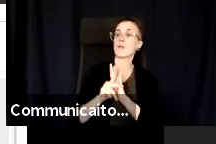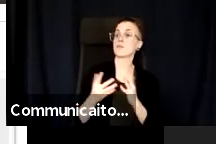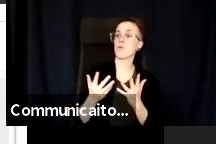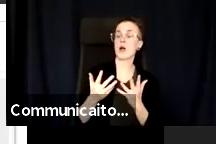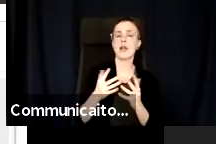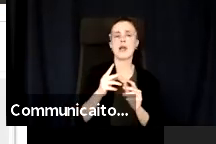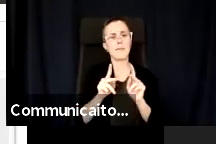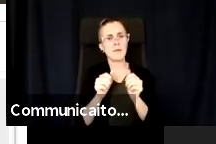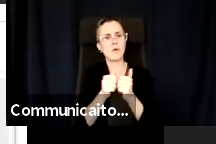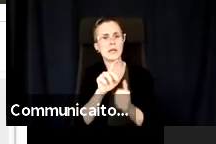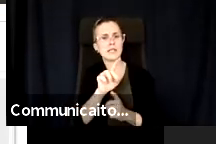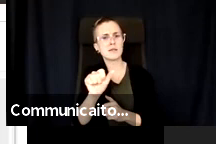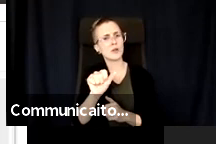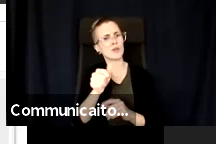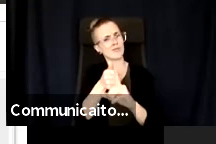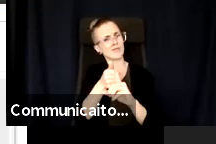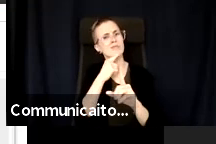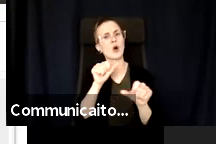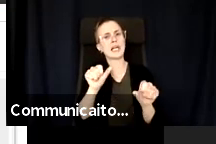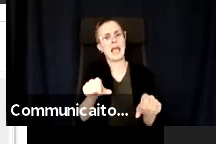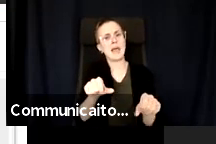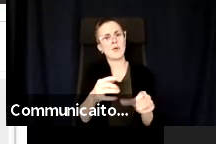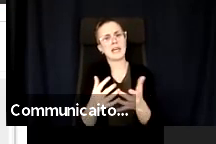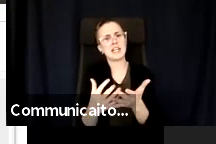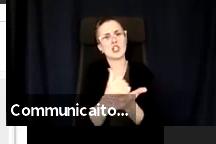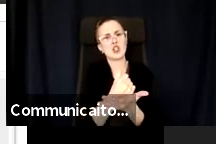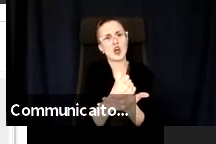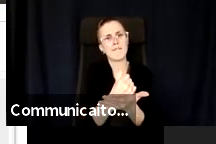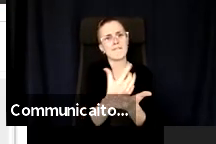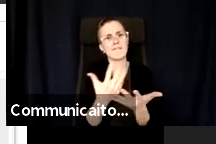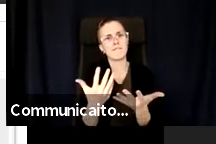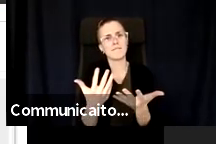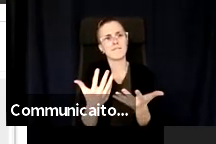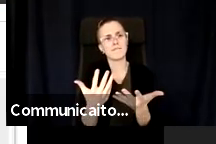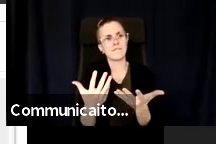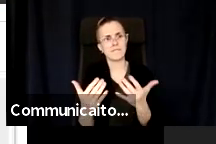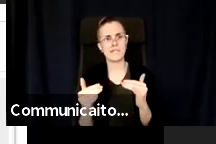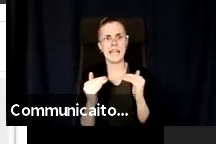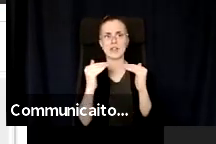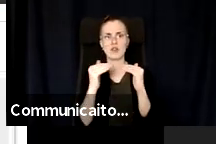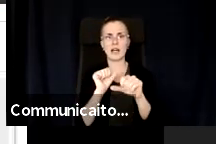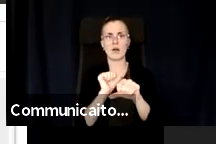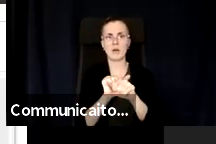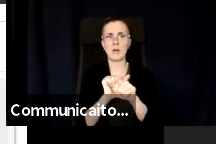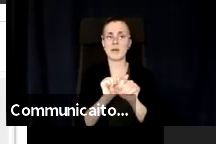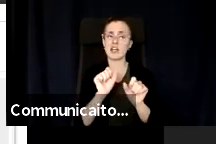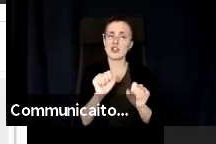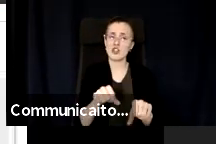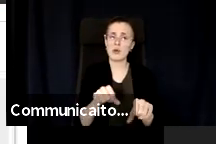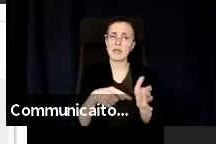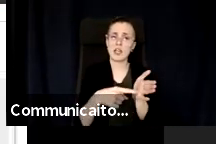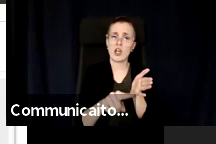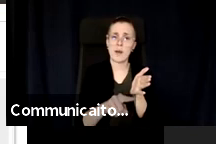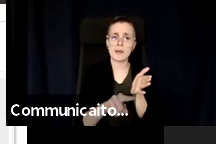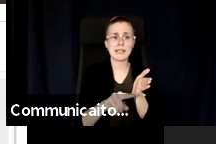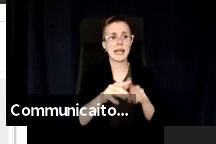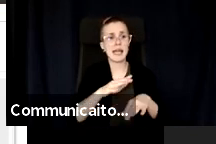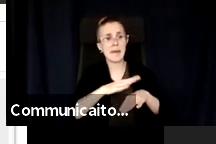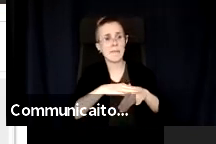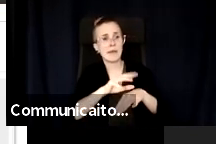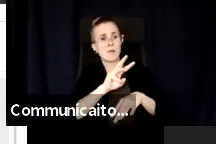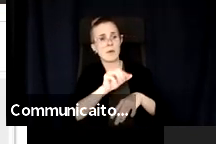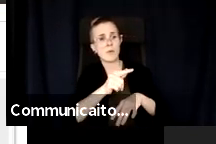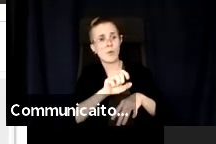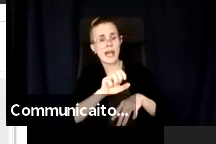capable and deserve integrated employment and should be compensated at or above minimum wage. I also serve on the Dallas